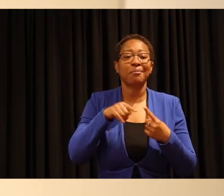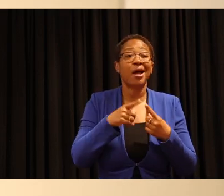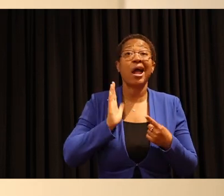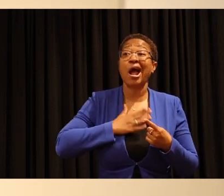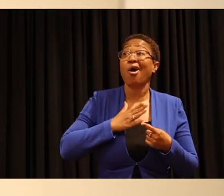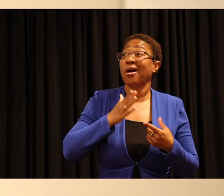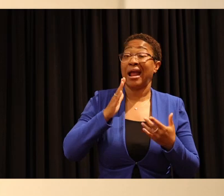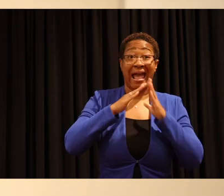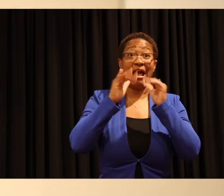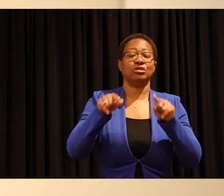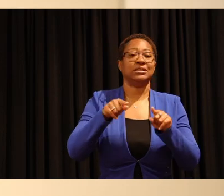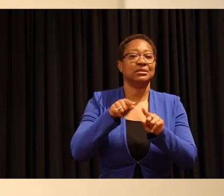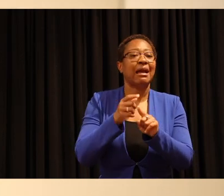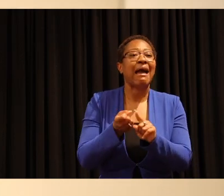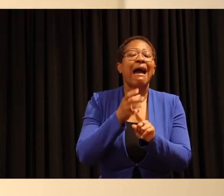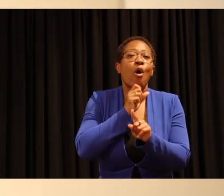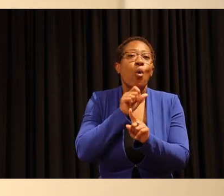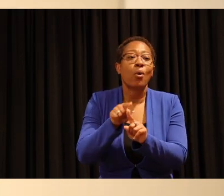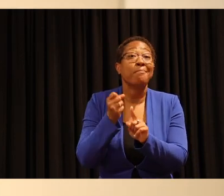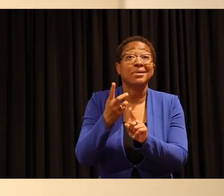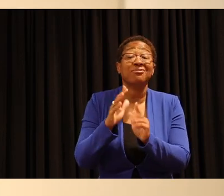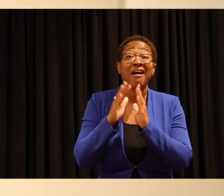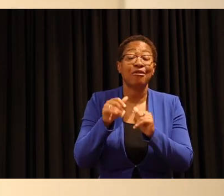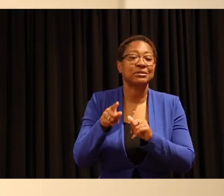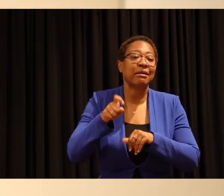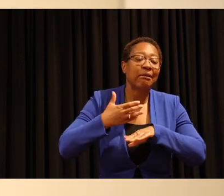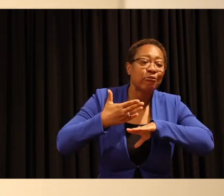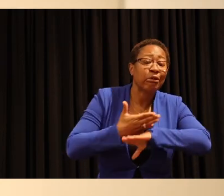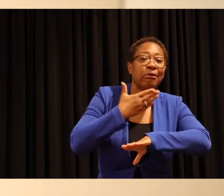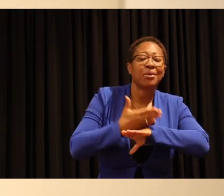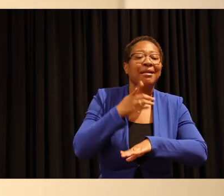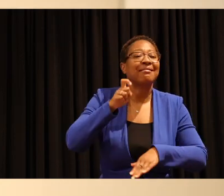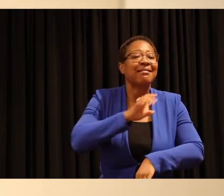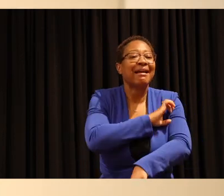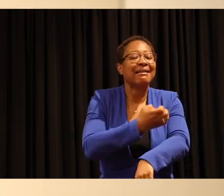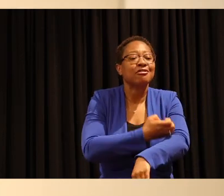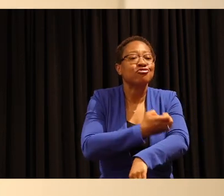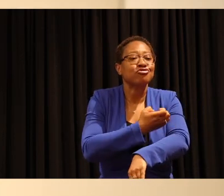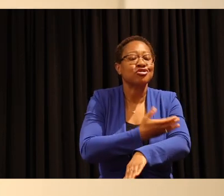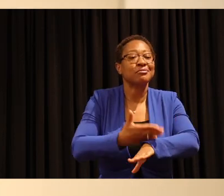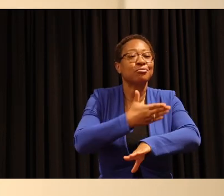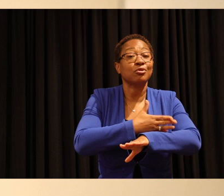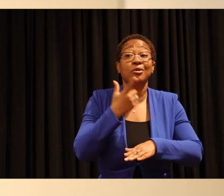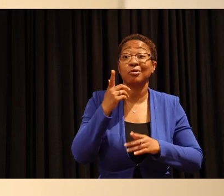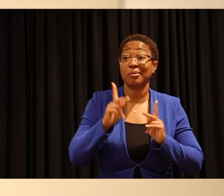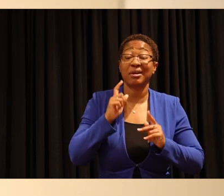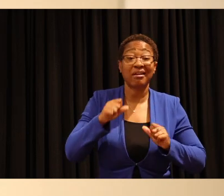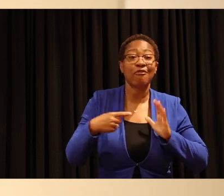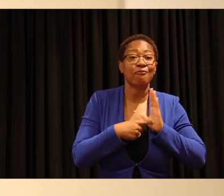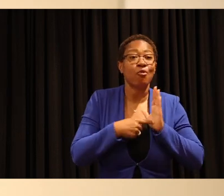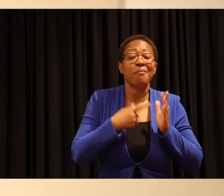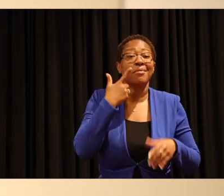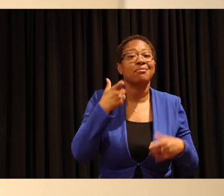housing inventory. Yes, some of our older houses need rehab. They need that energy efficiency so people can afford to stay in those